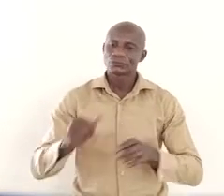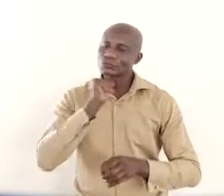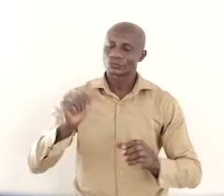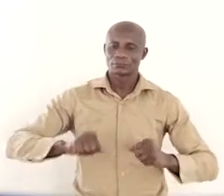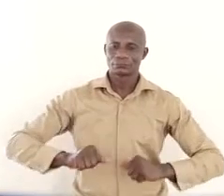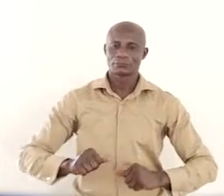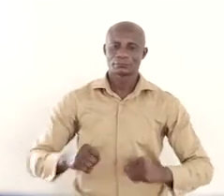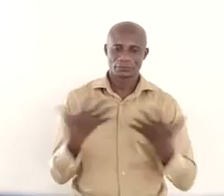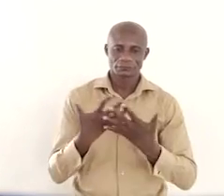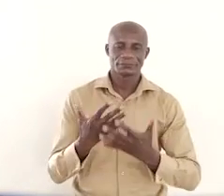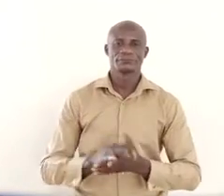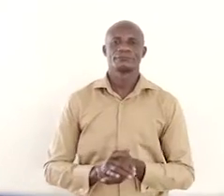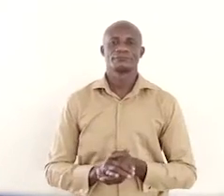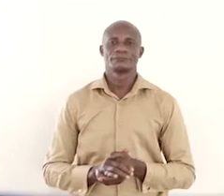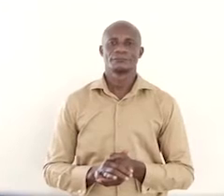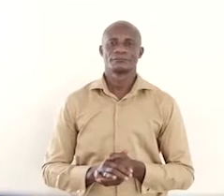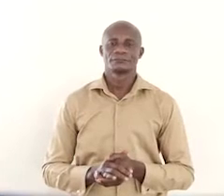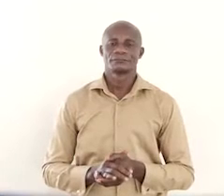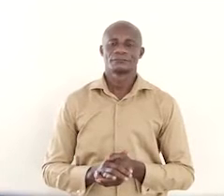not be afraid.